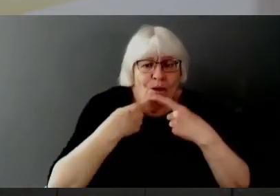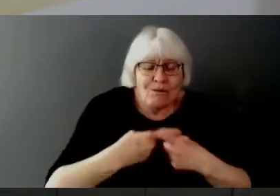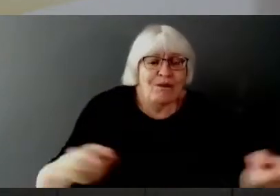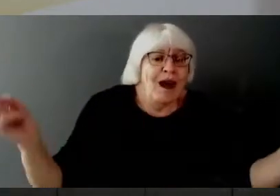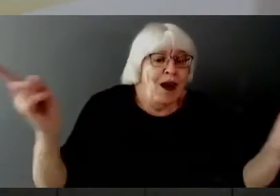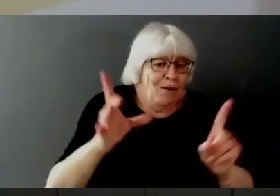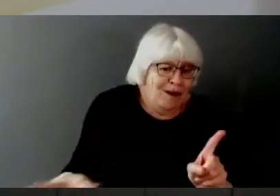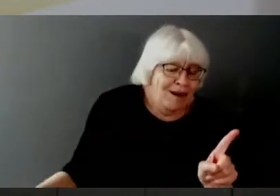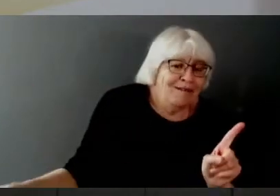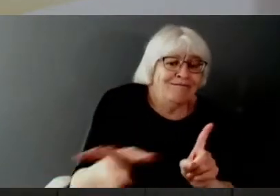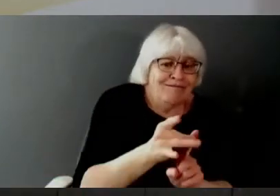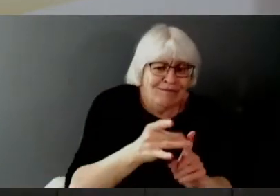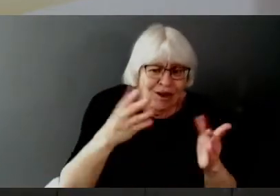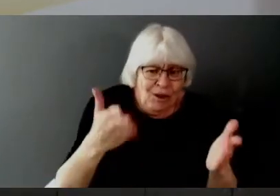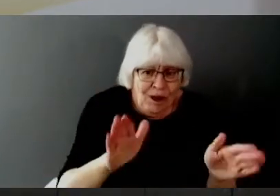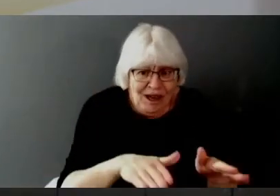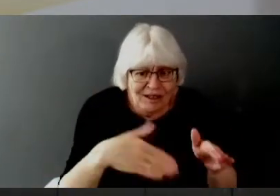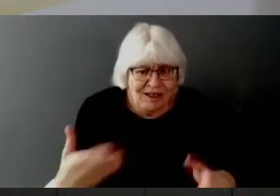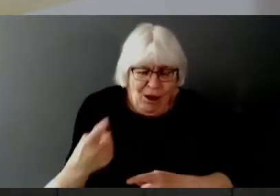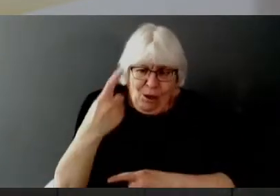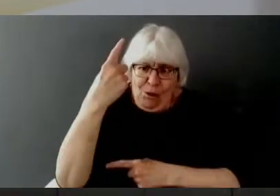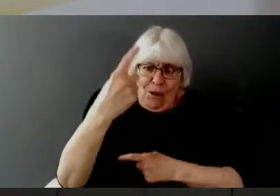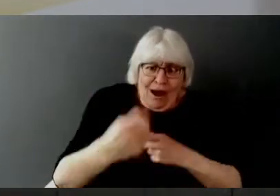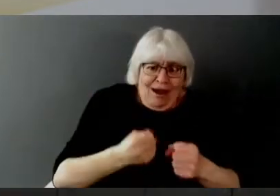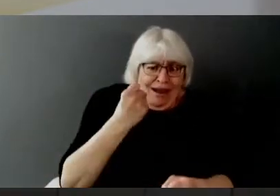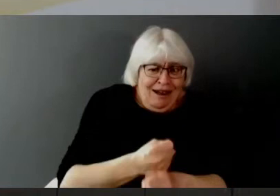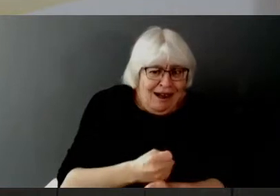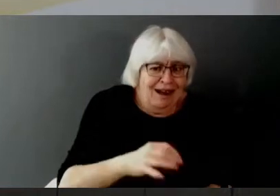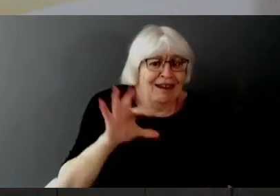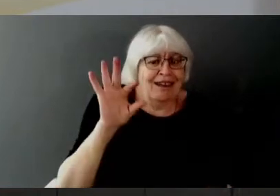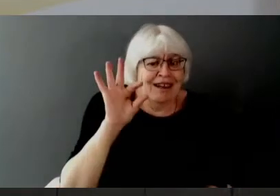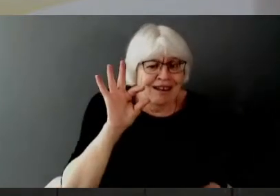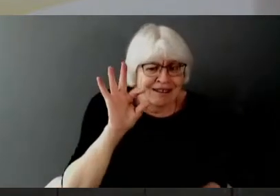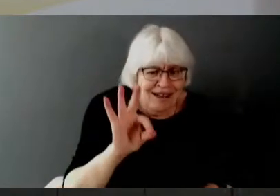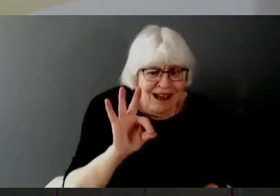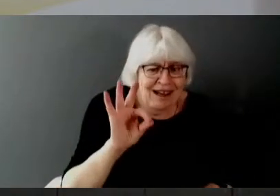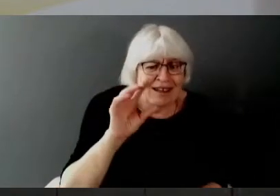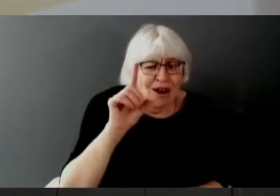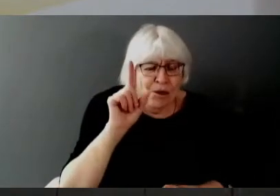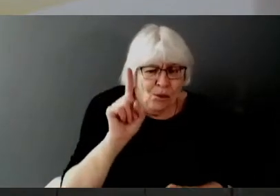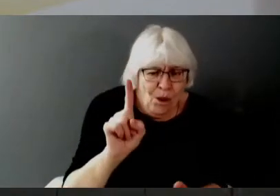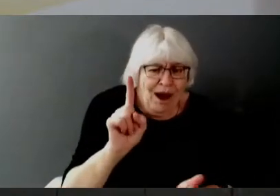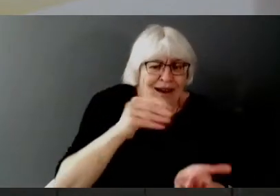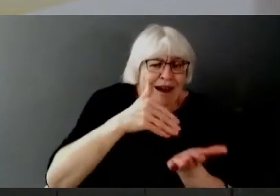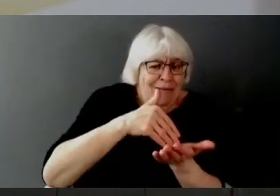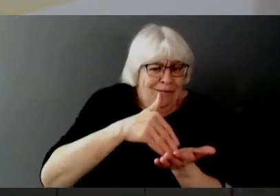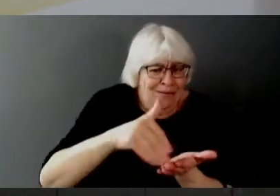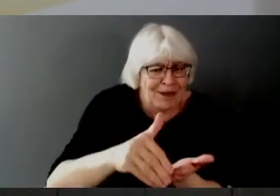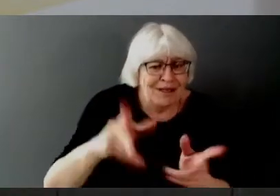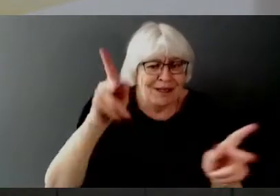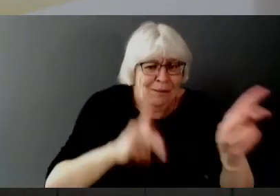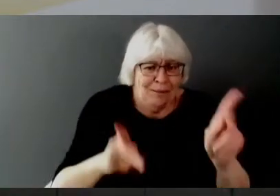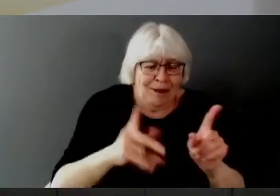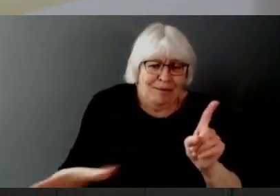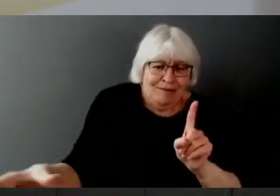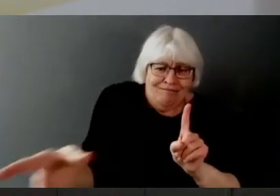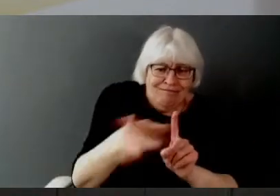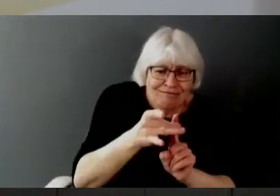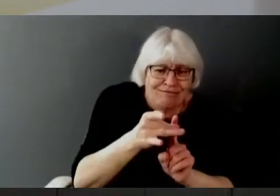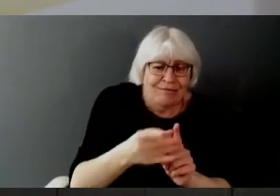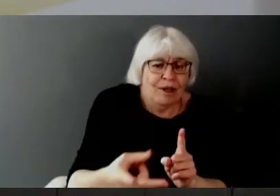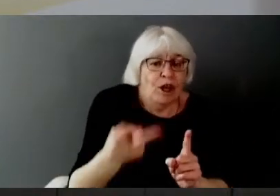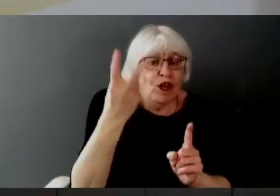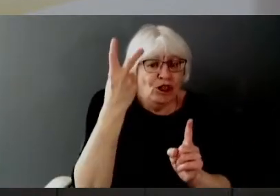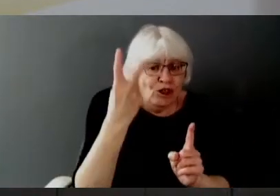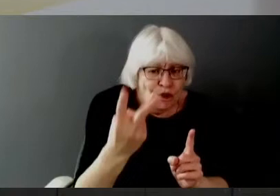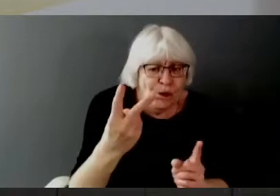worldwide, with over 91 million cases and almost 2 million deaths. The United States has reported almost 23 million